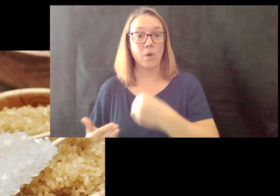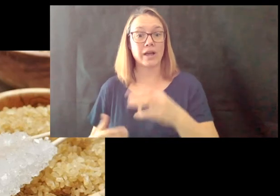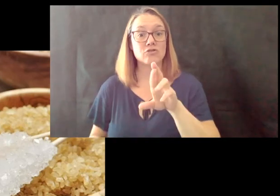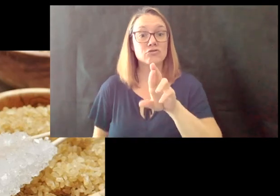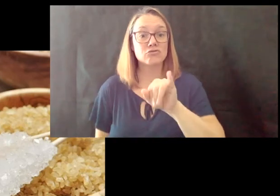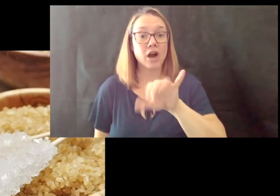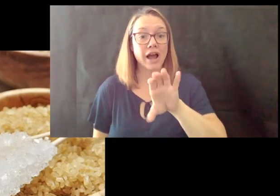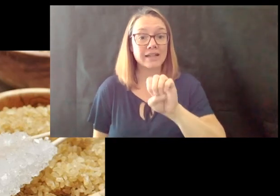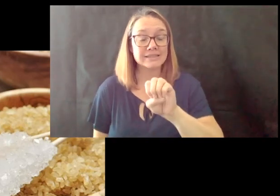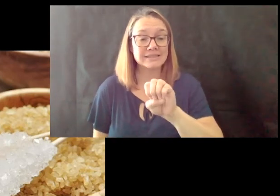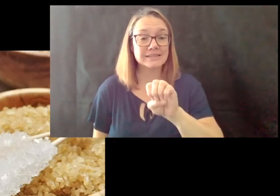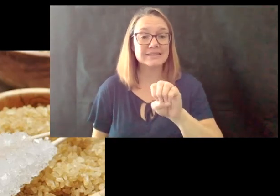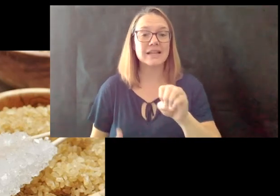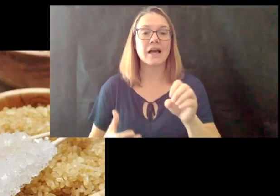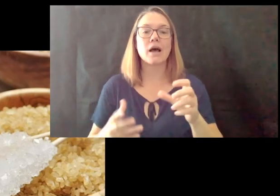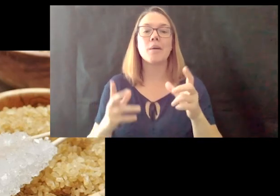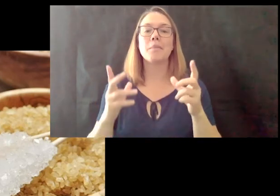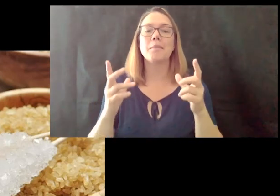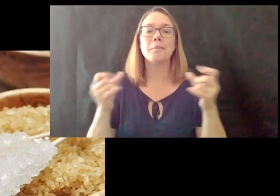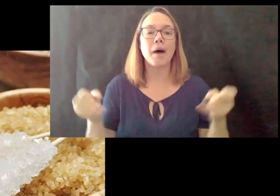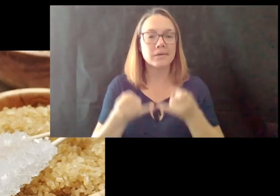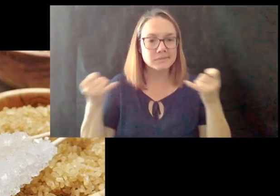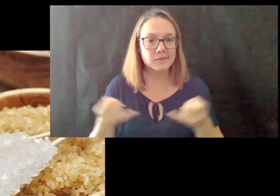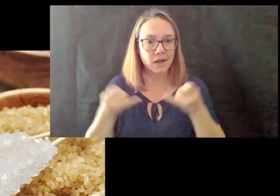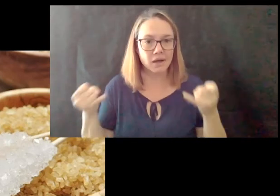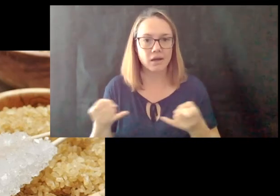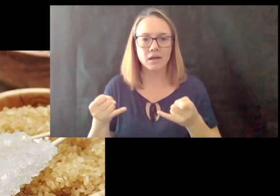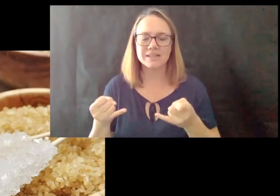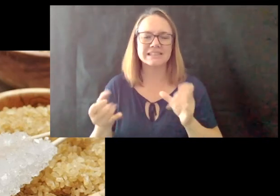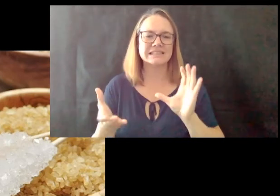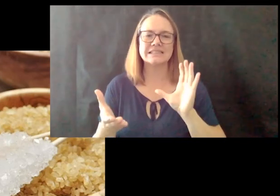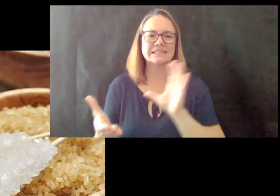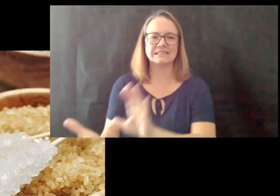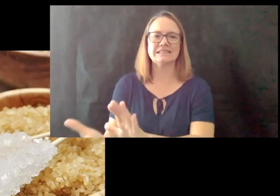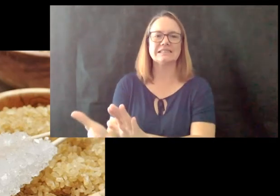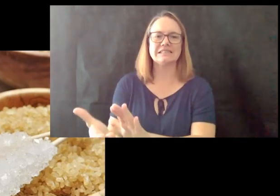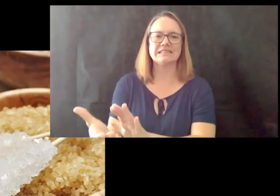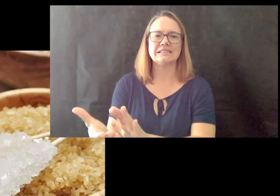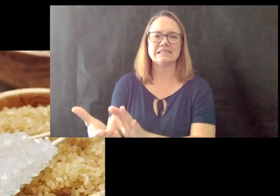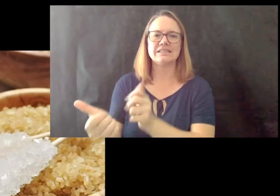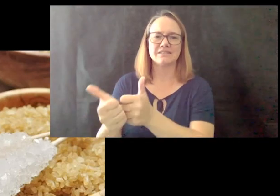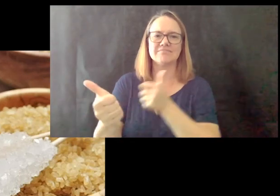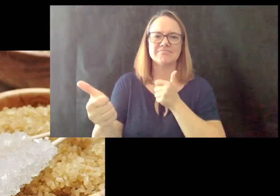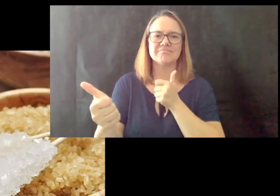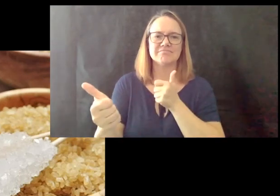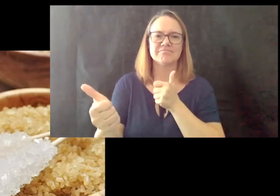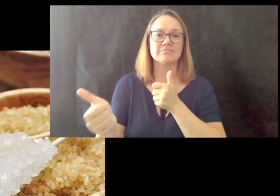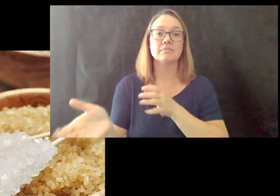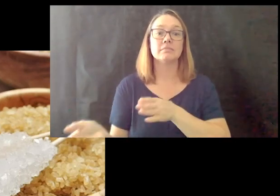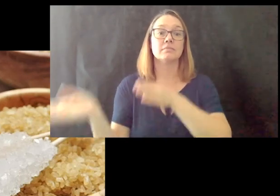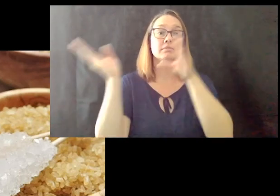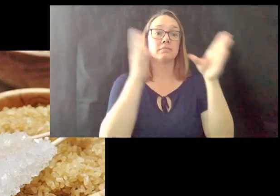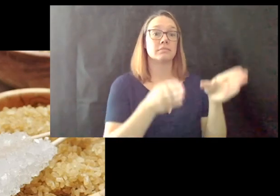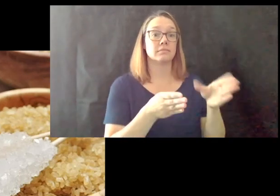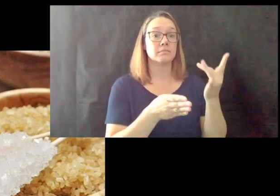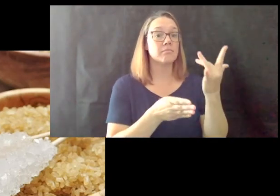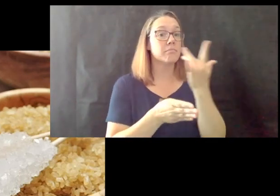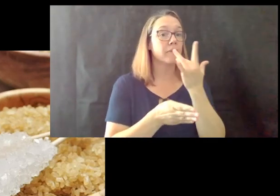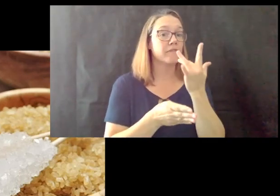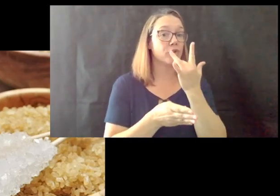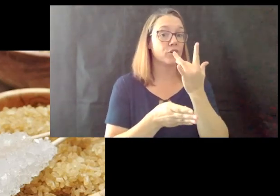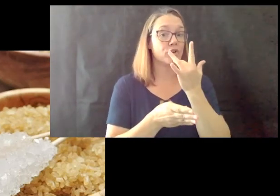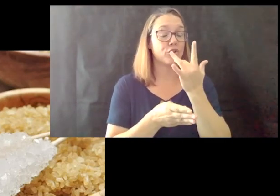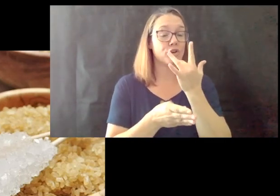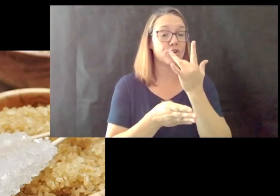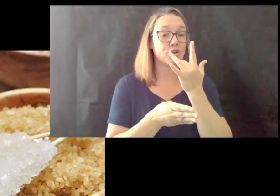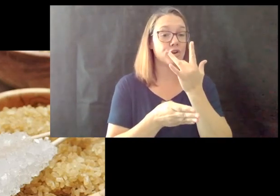pasta, these are processed carbs that we're going to want to minimize and stay away from. Instead, we would rather